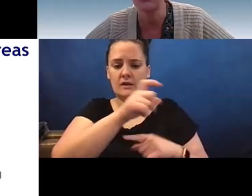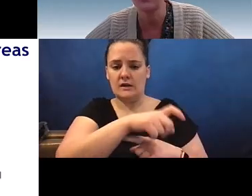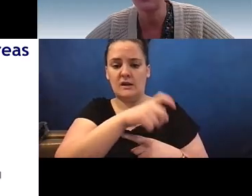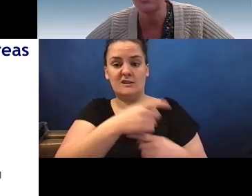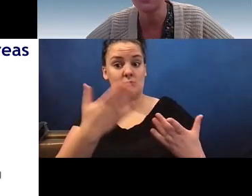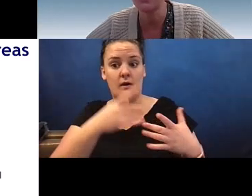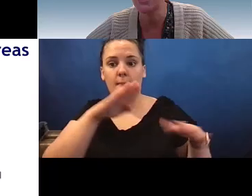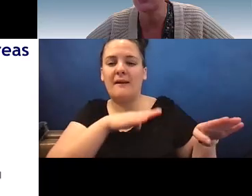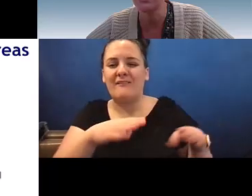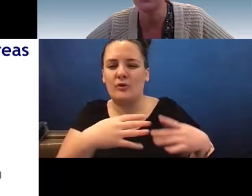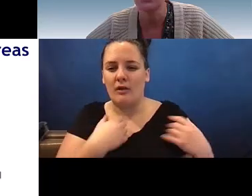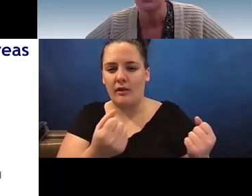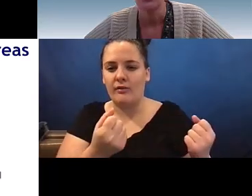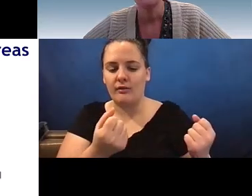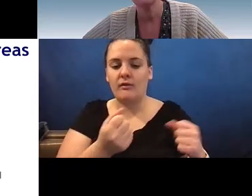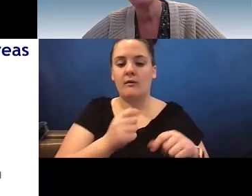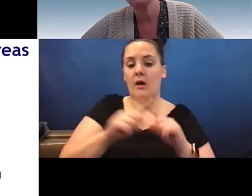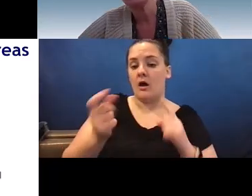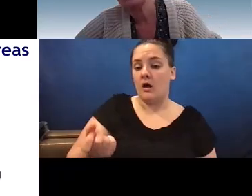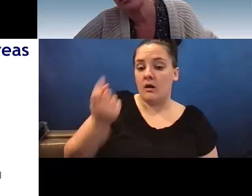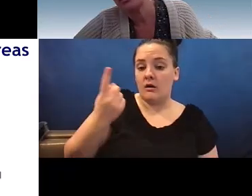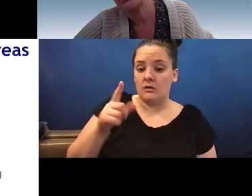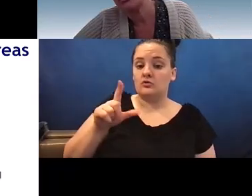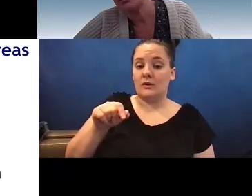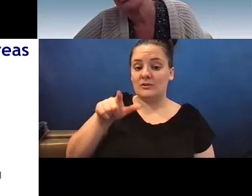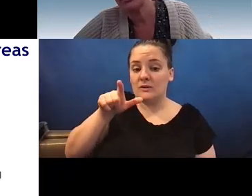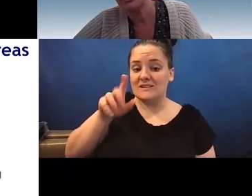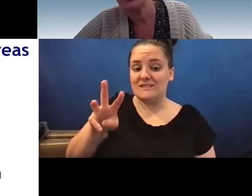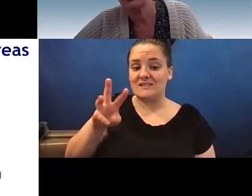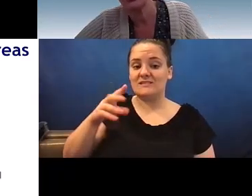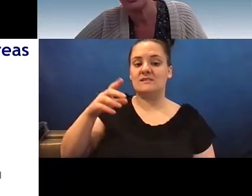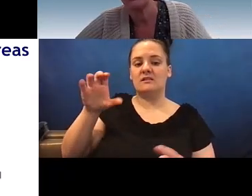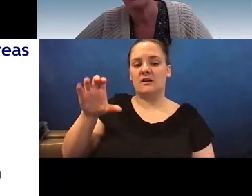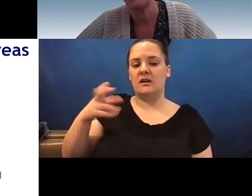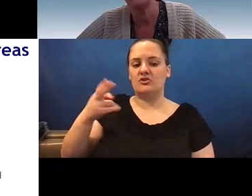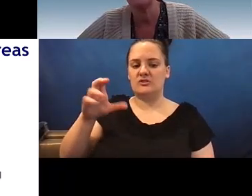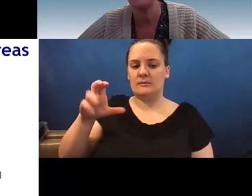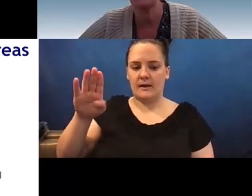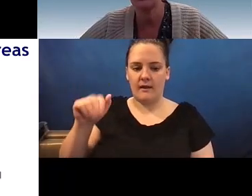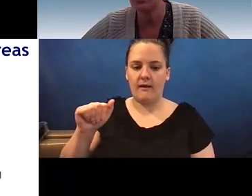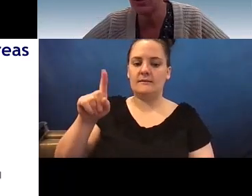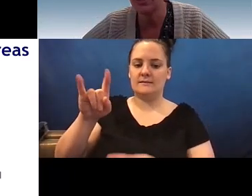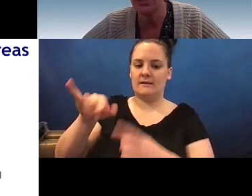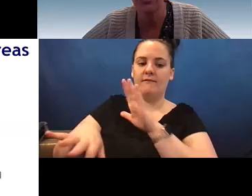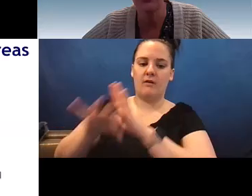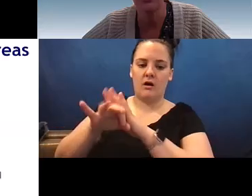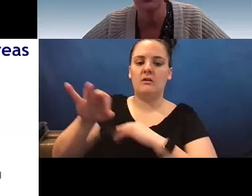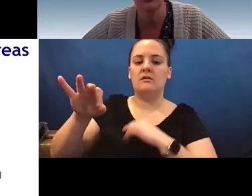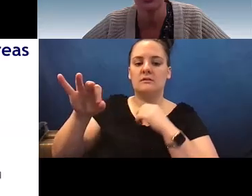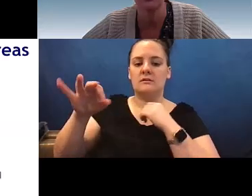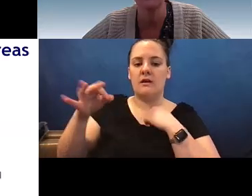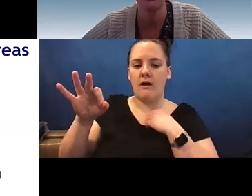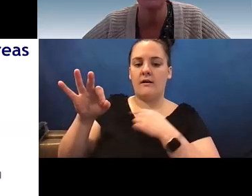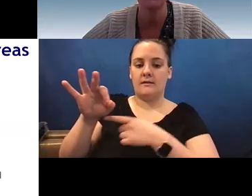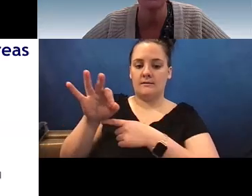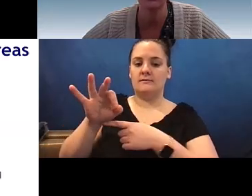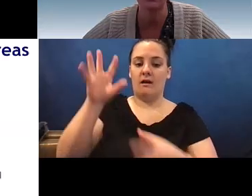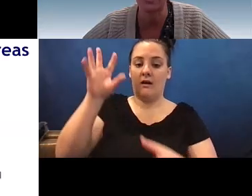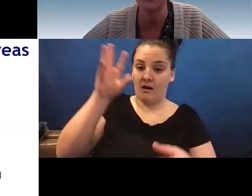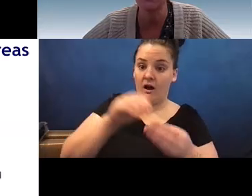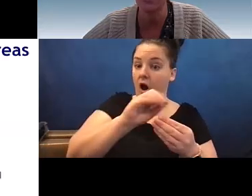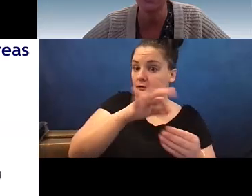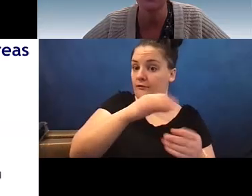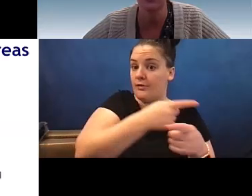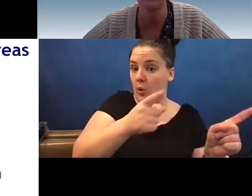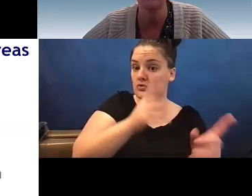into different investment categories. So future reporting really needs to look at illuminating where community health initiatives might be